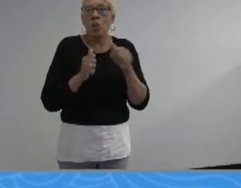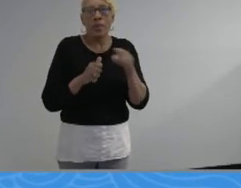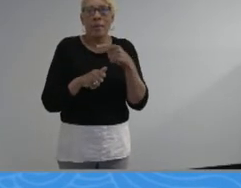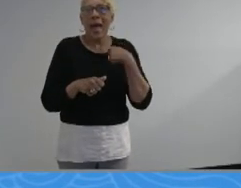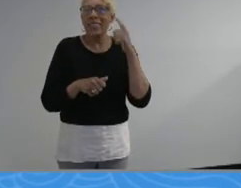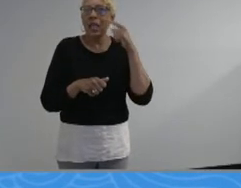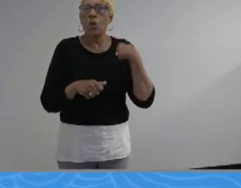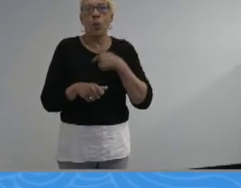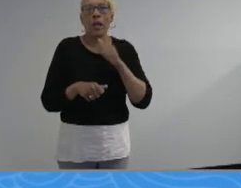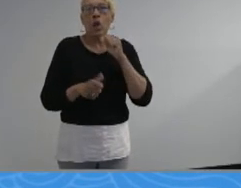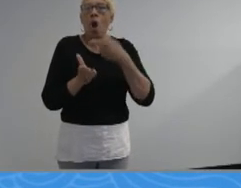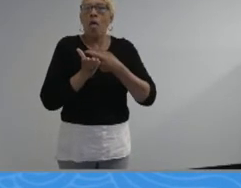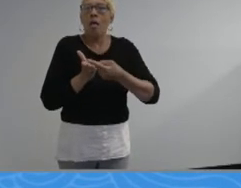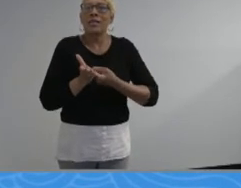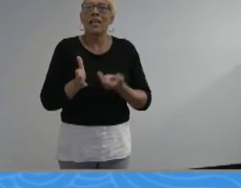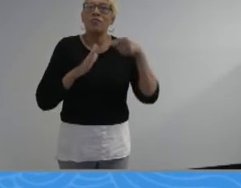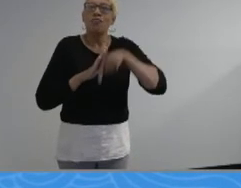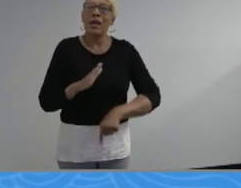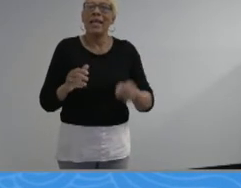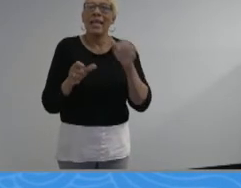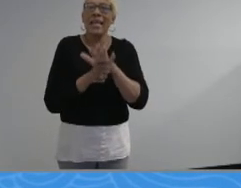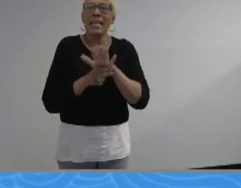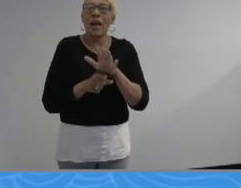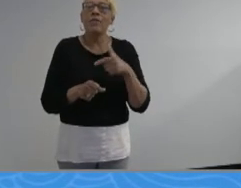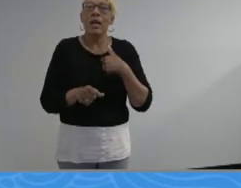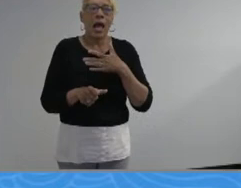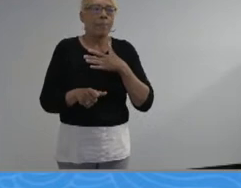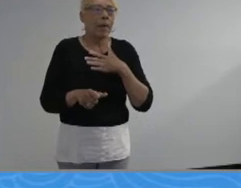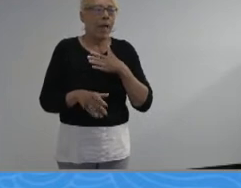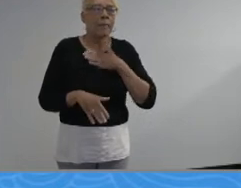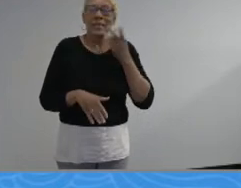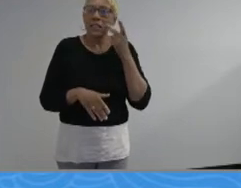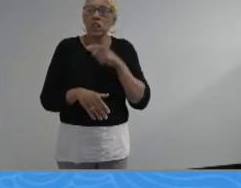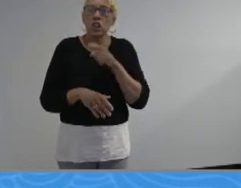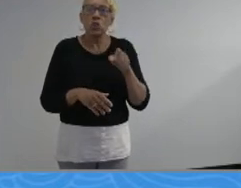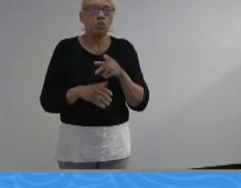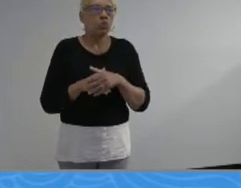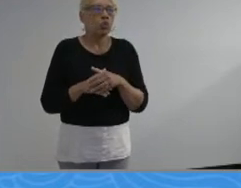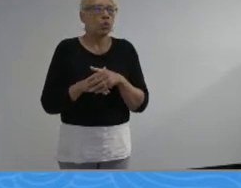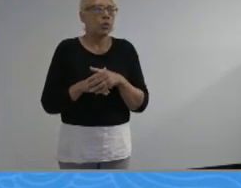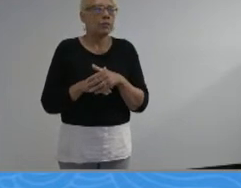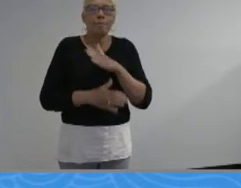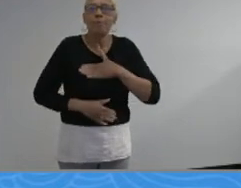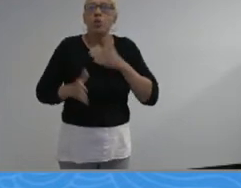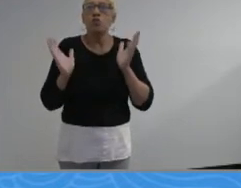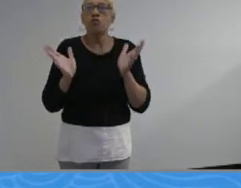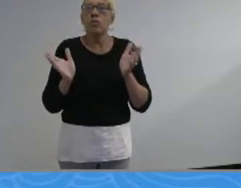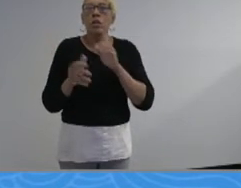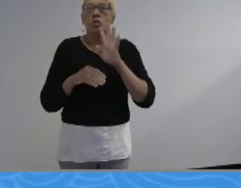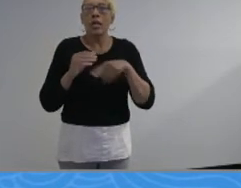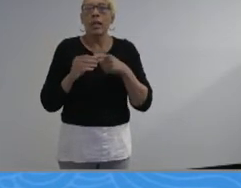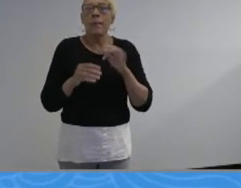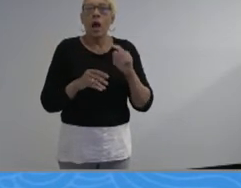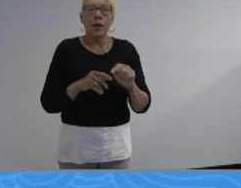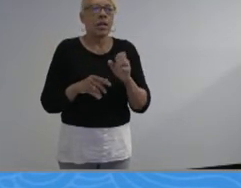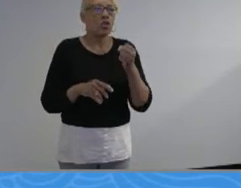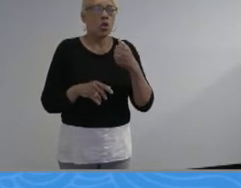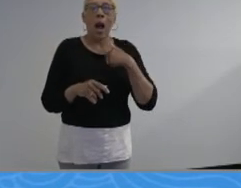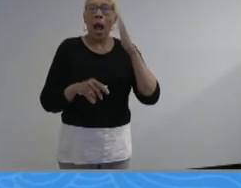time on. And I'm so glad to see that you all are uplifting it and talking about it. So I'm going to be the